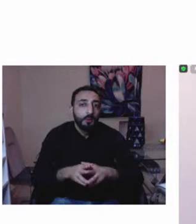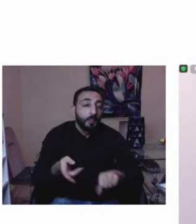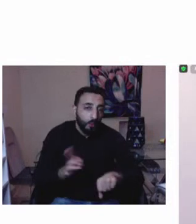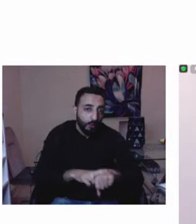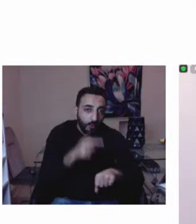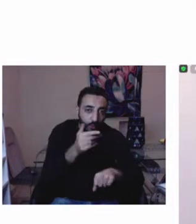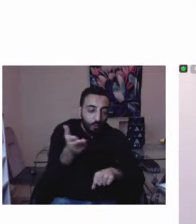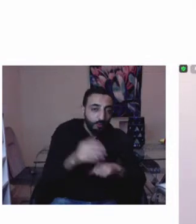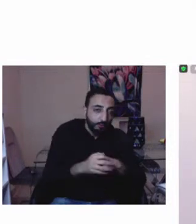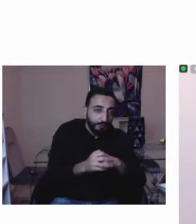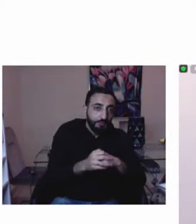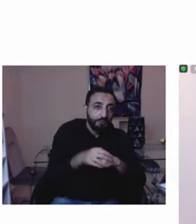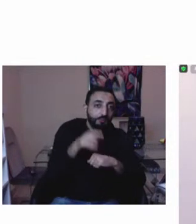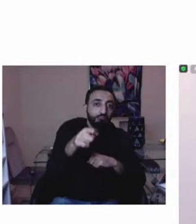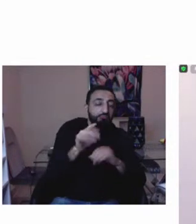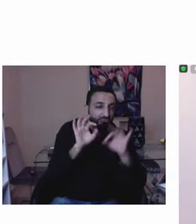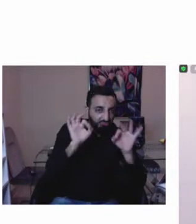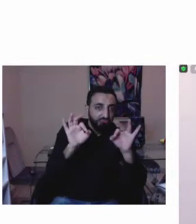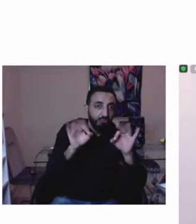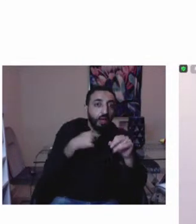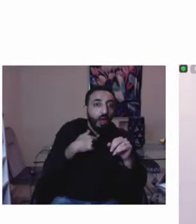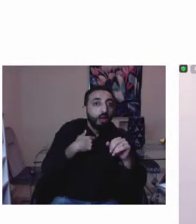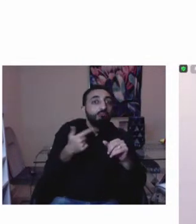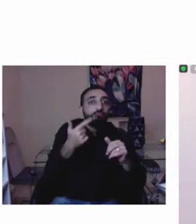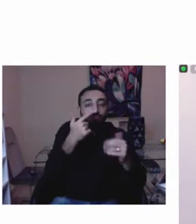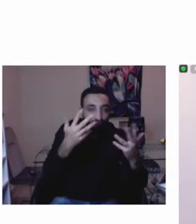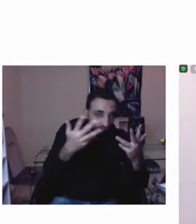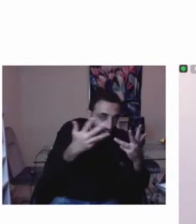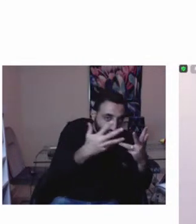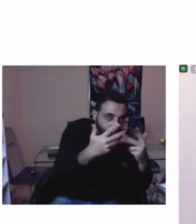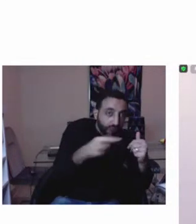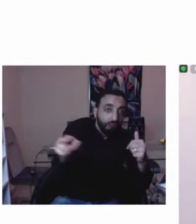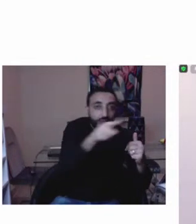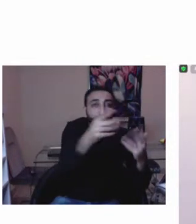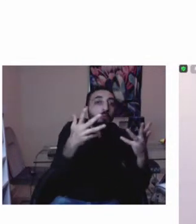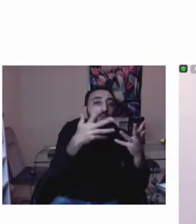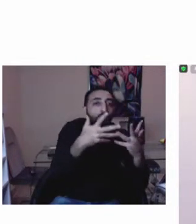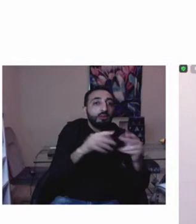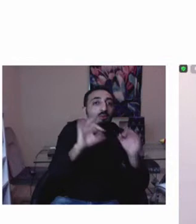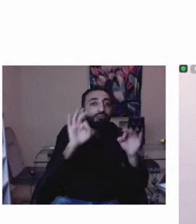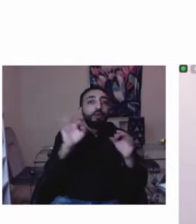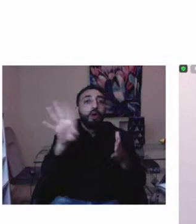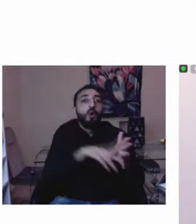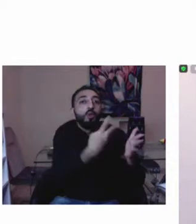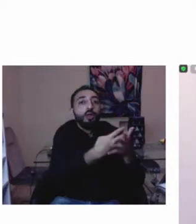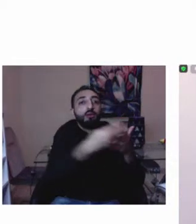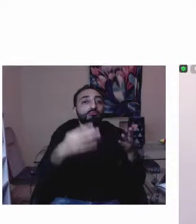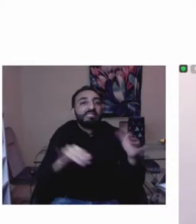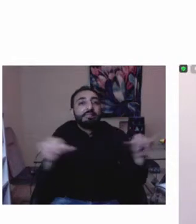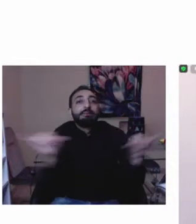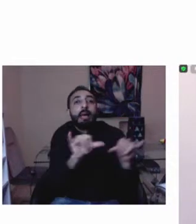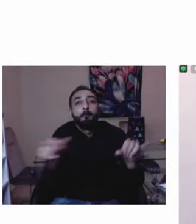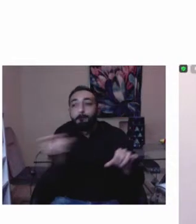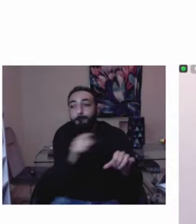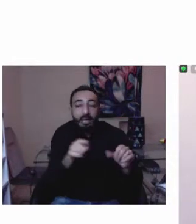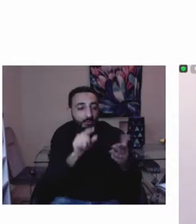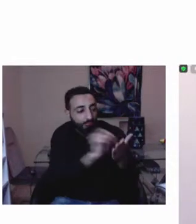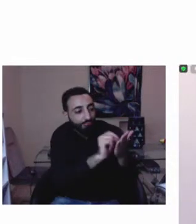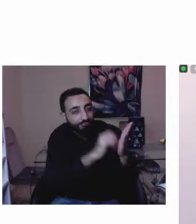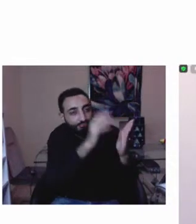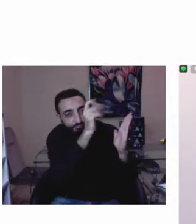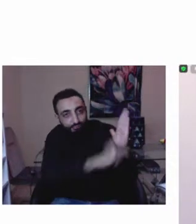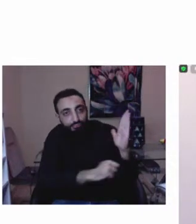explore alternative, non-traditional, and innovative financing approaches. Some of the successful intermediary